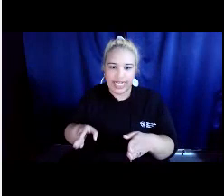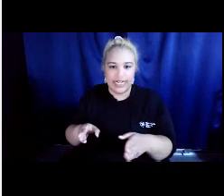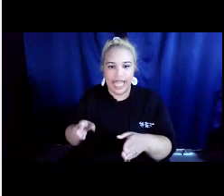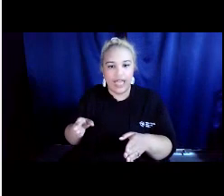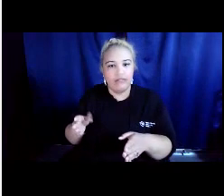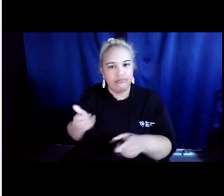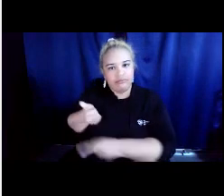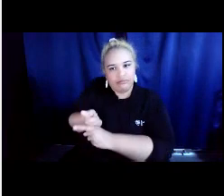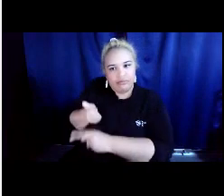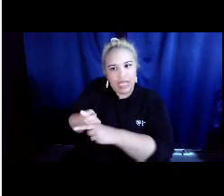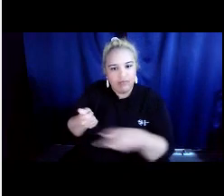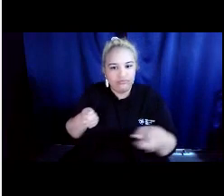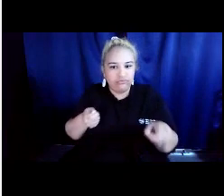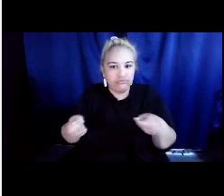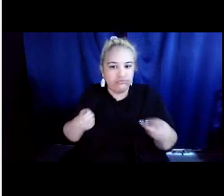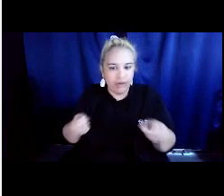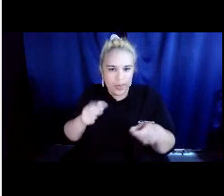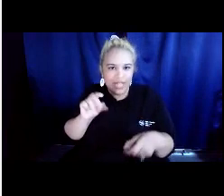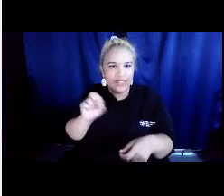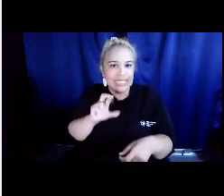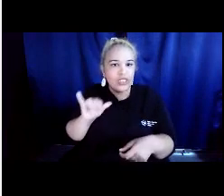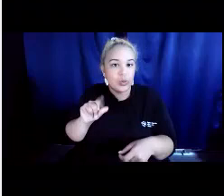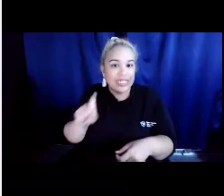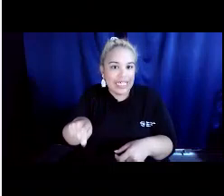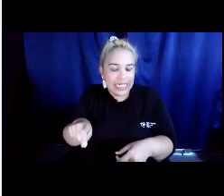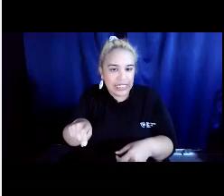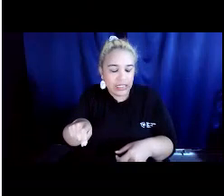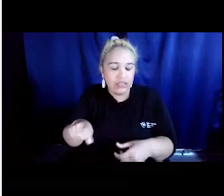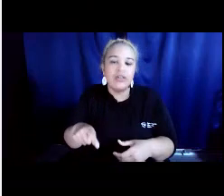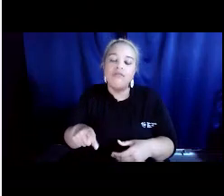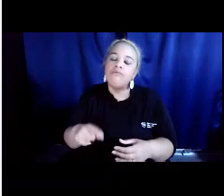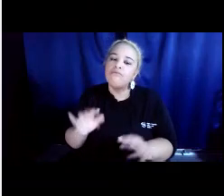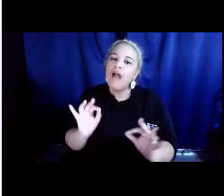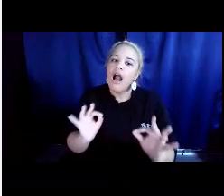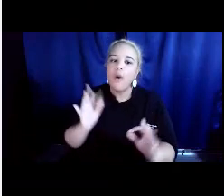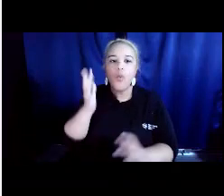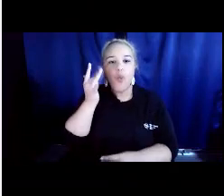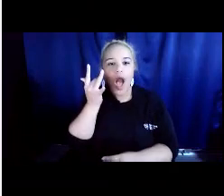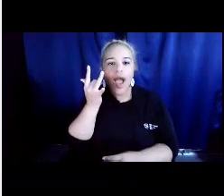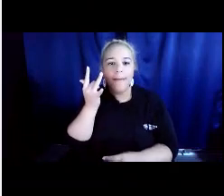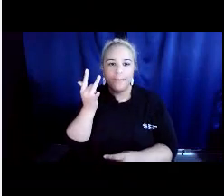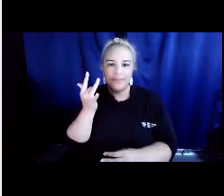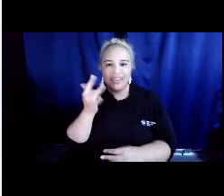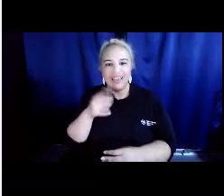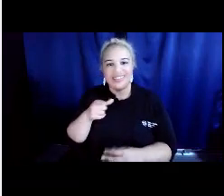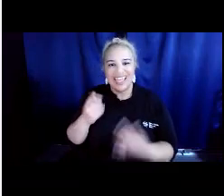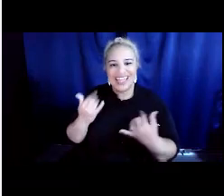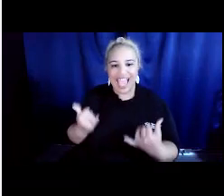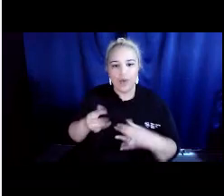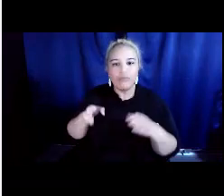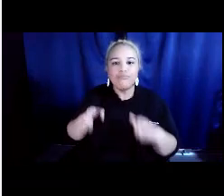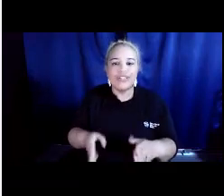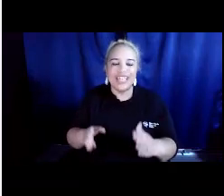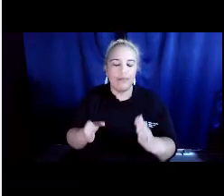increased creativity, problem solving, and innovation, which are all great benefits for any